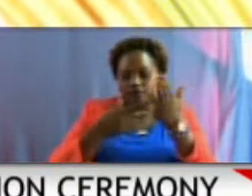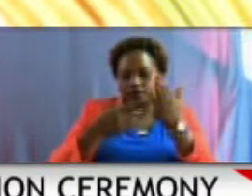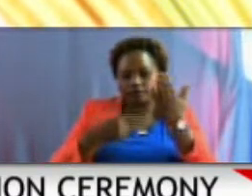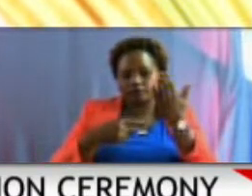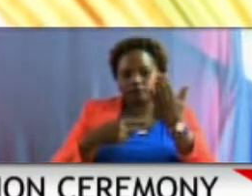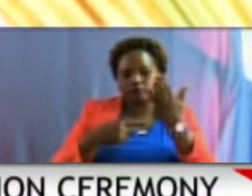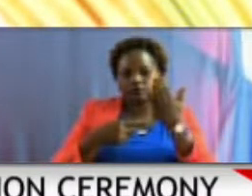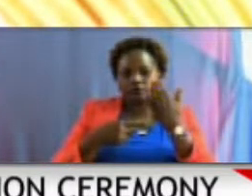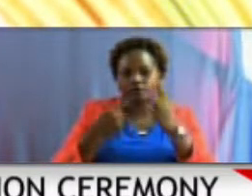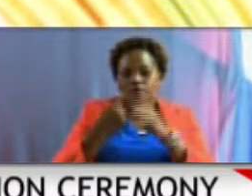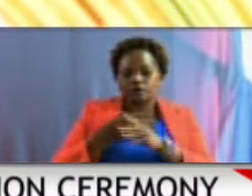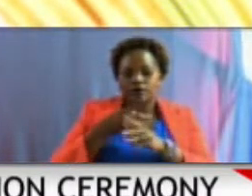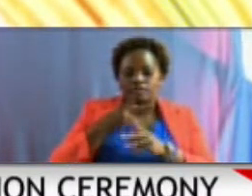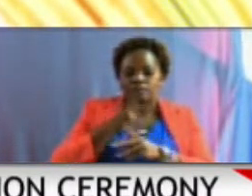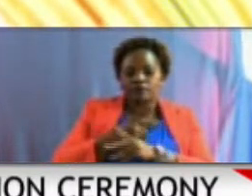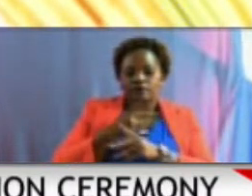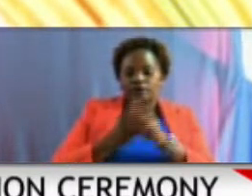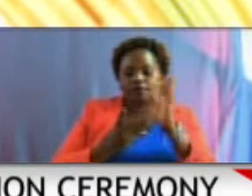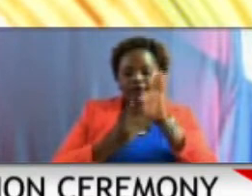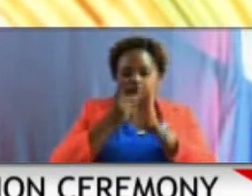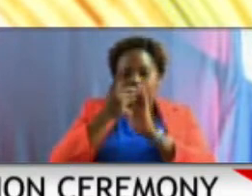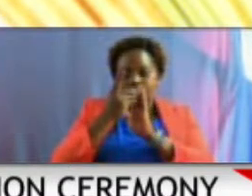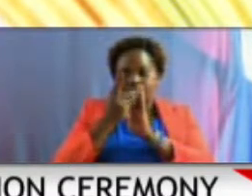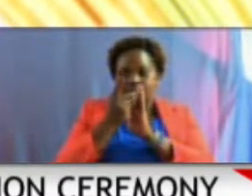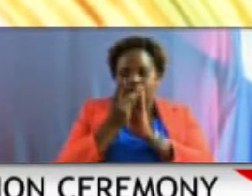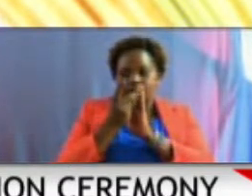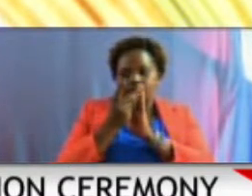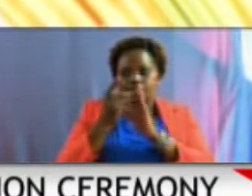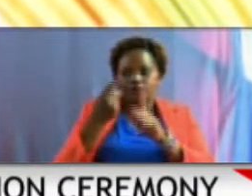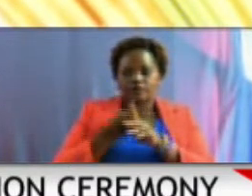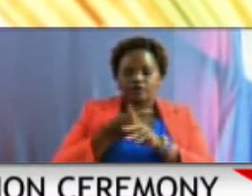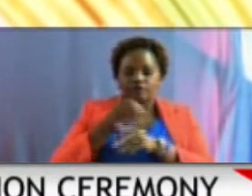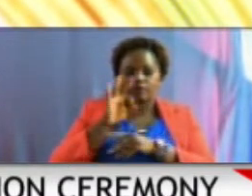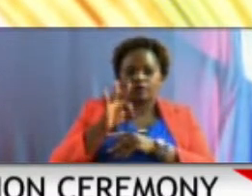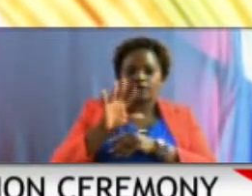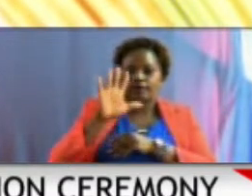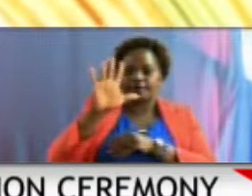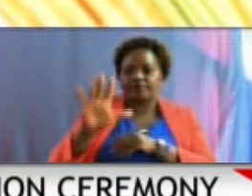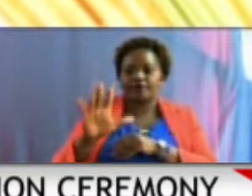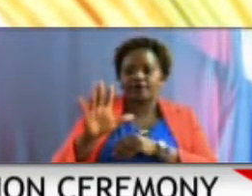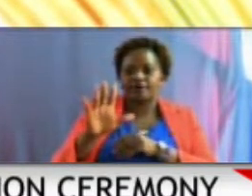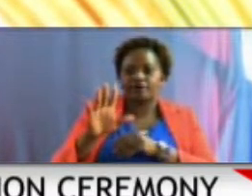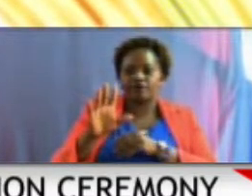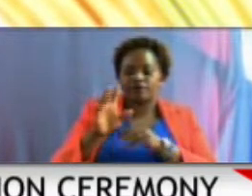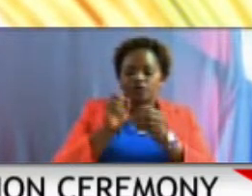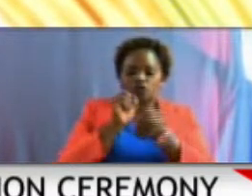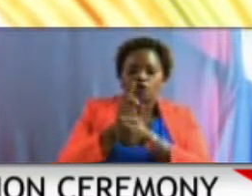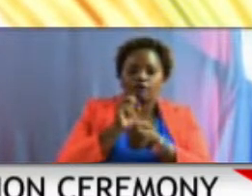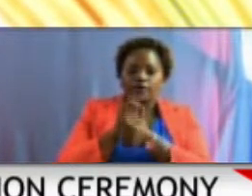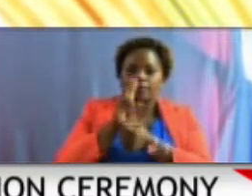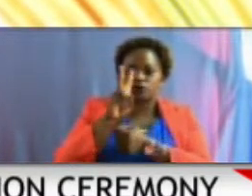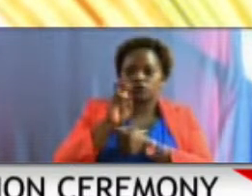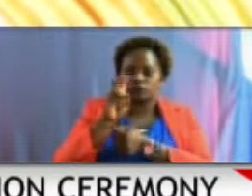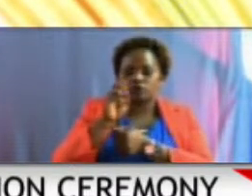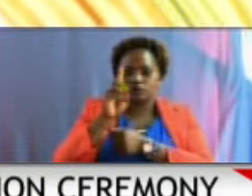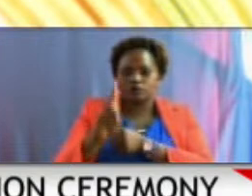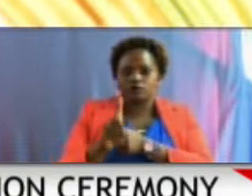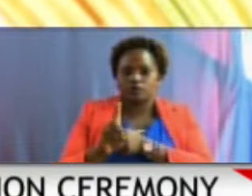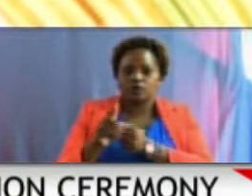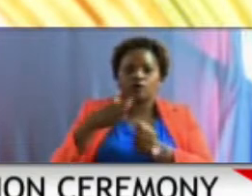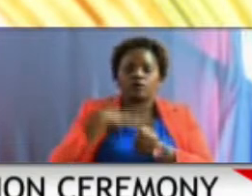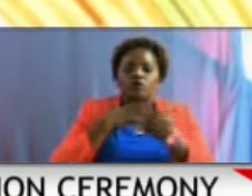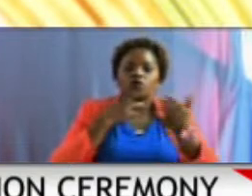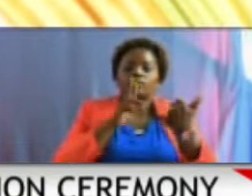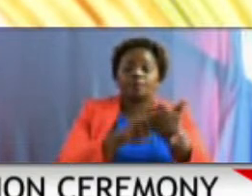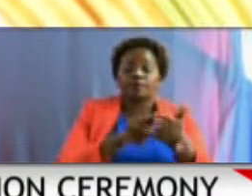Innovation for Sustainable Development from 3rd to 5th November 2021. I wish to